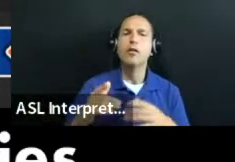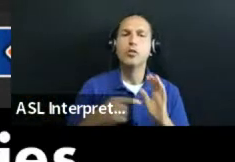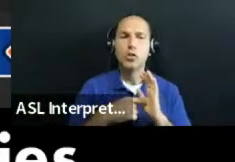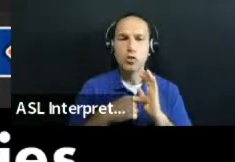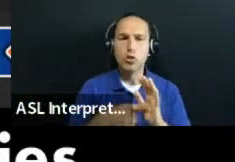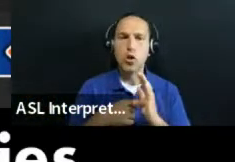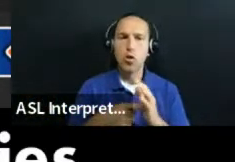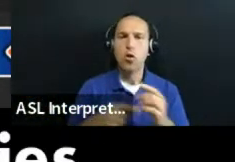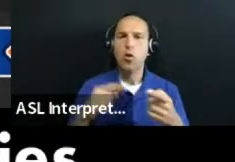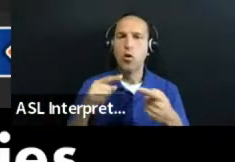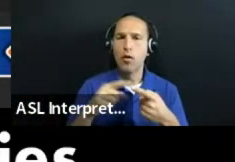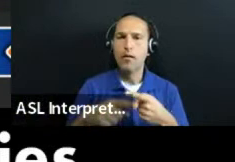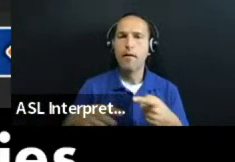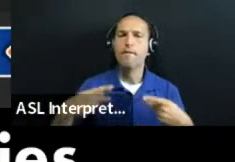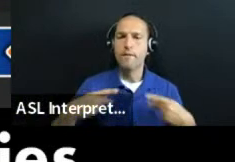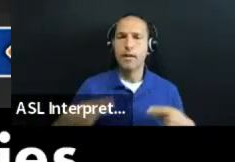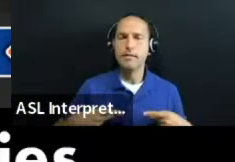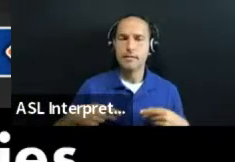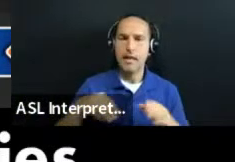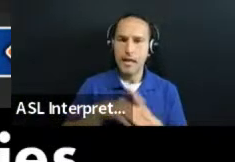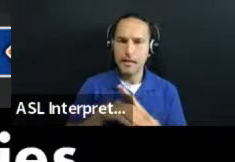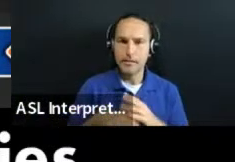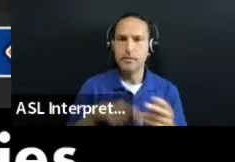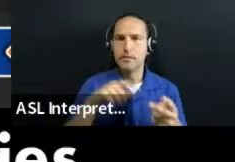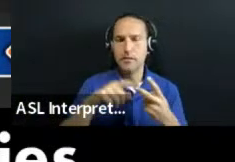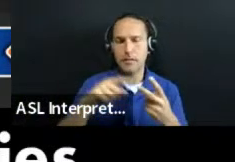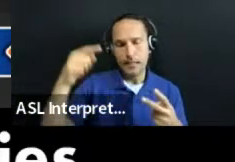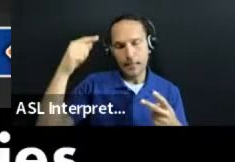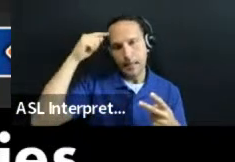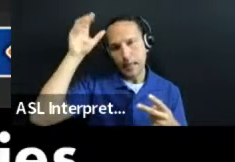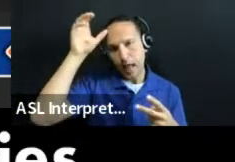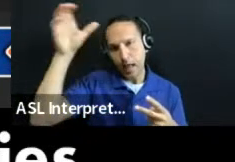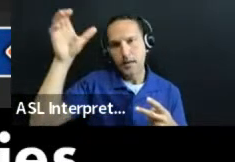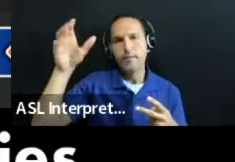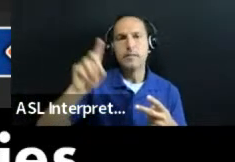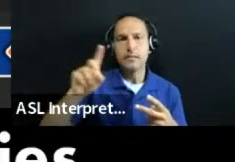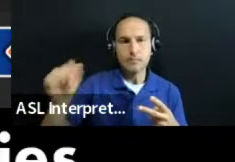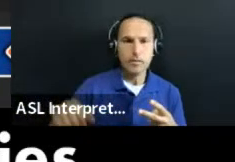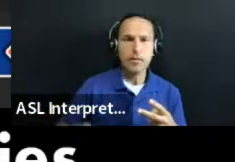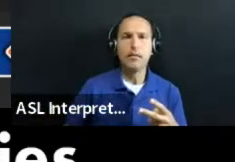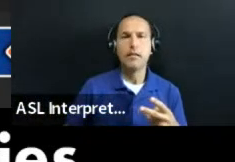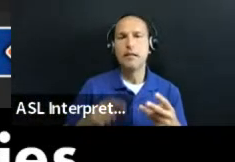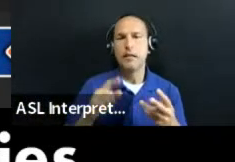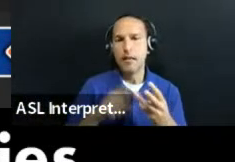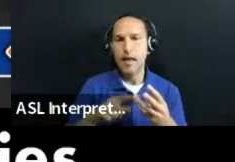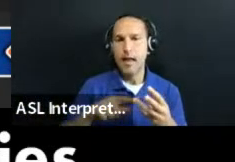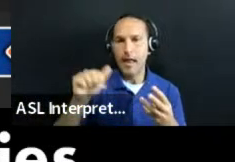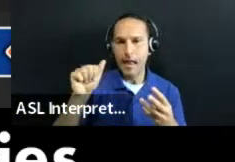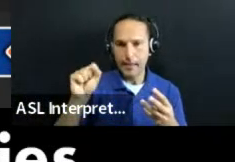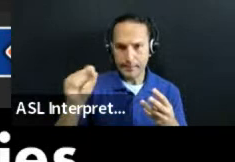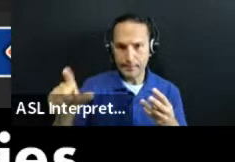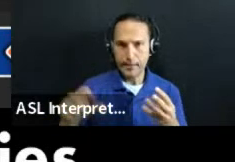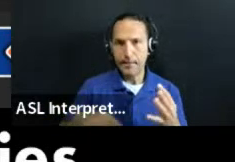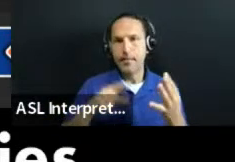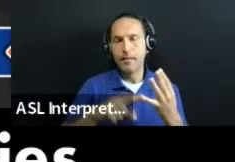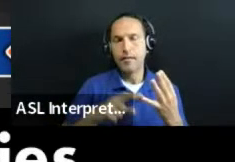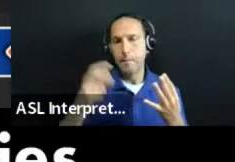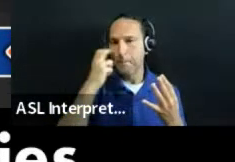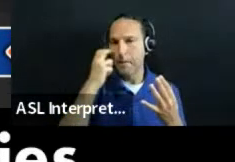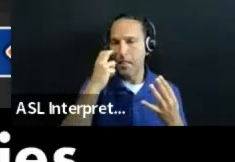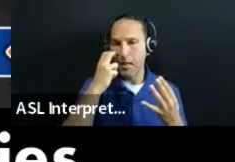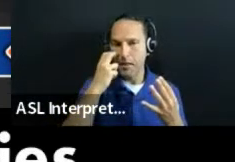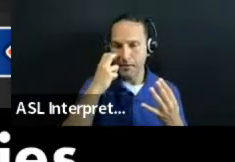following: physical access, cognitive disabilities, ASL, and